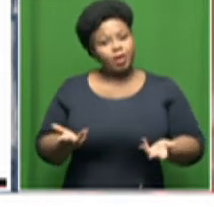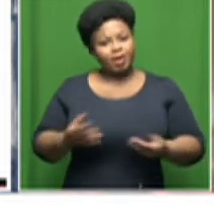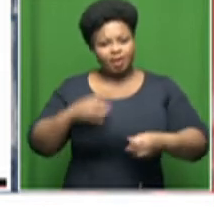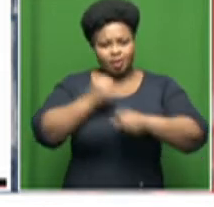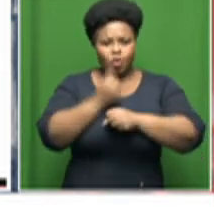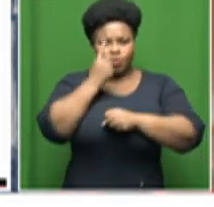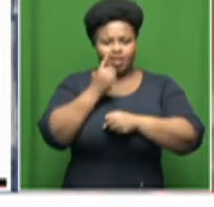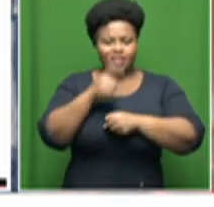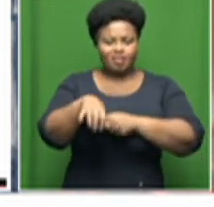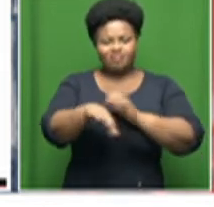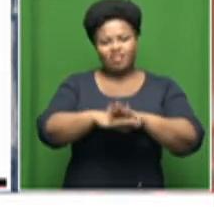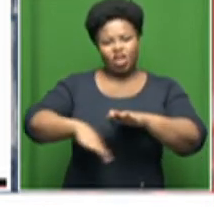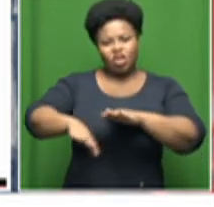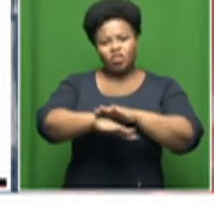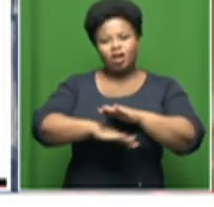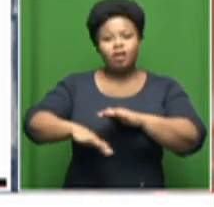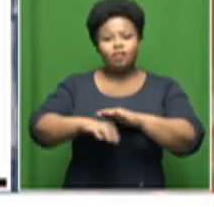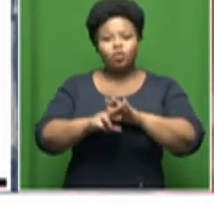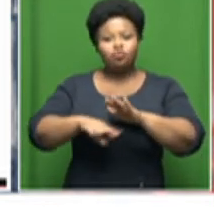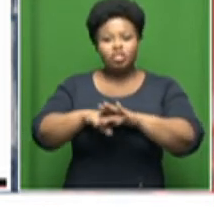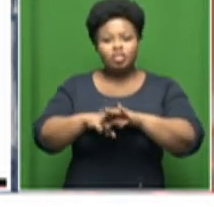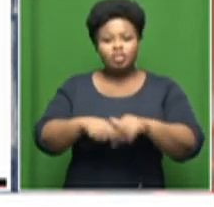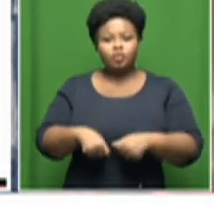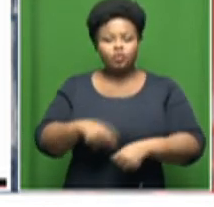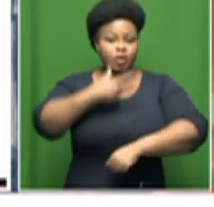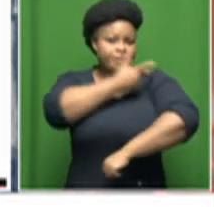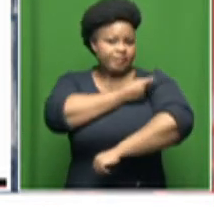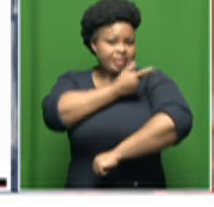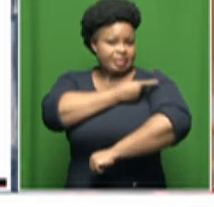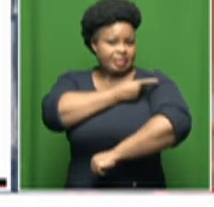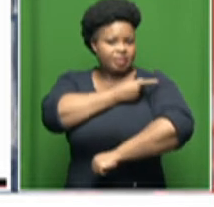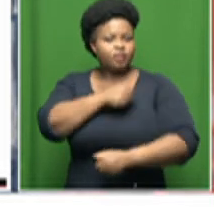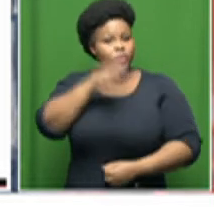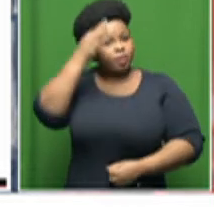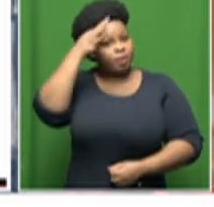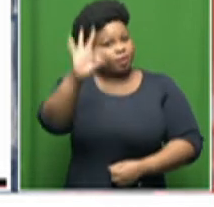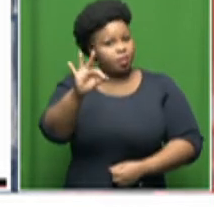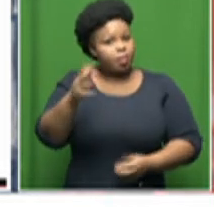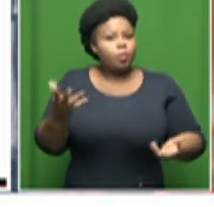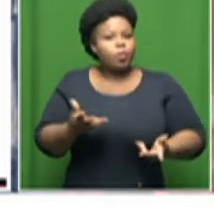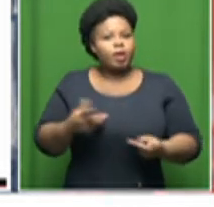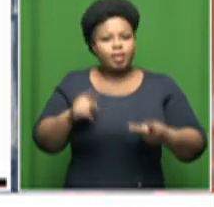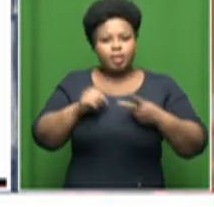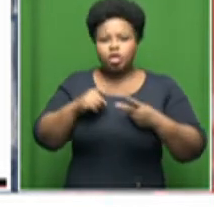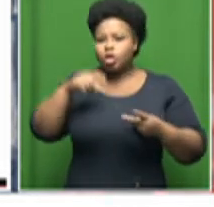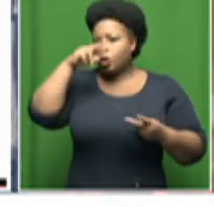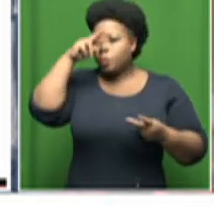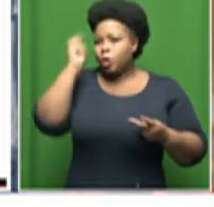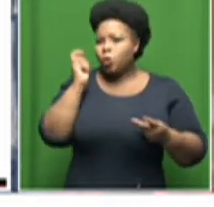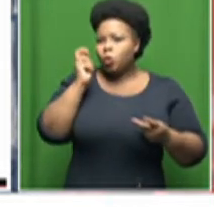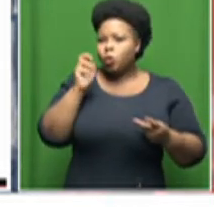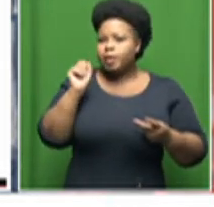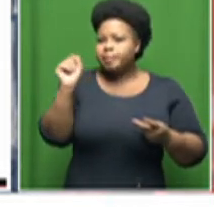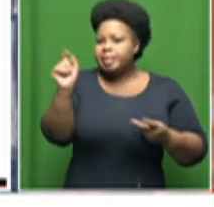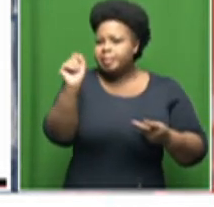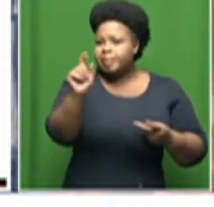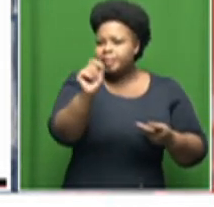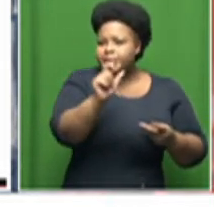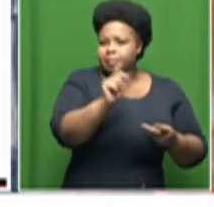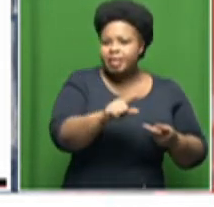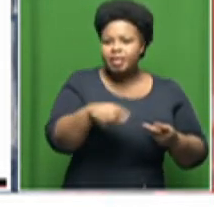Gauteng region of where the vaccination sites are for the government, and in the blue are some of our sites